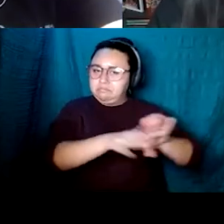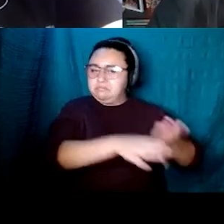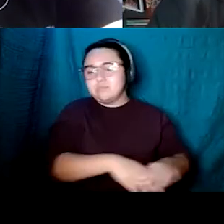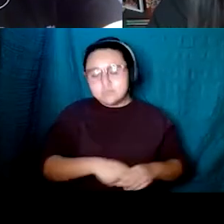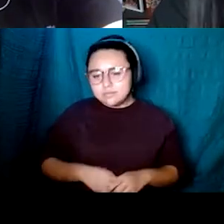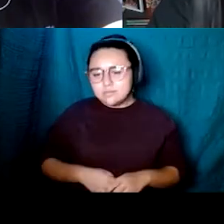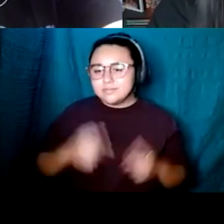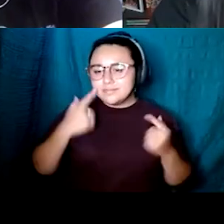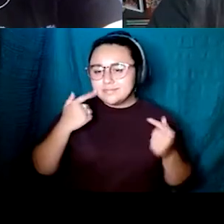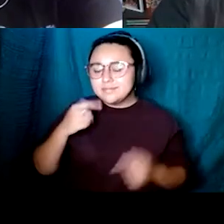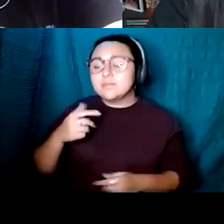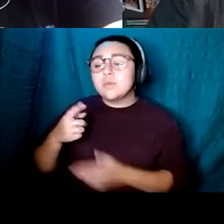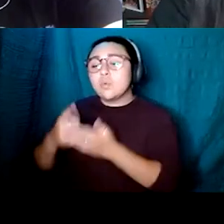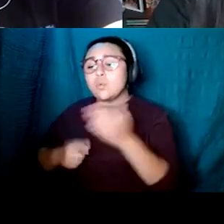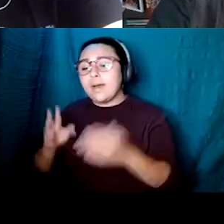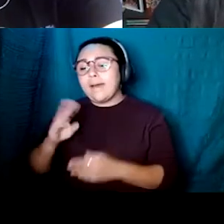What